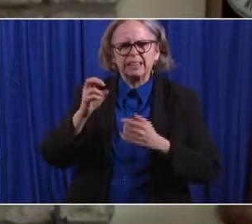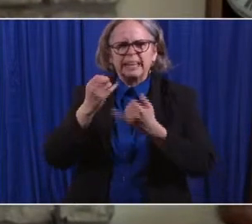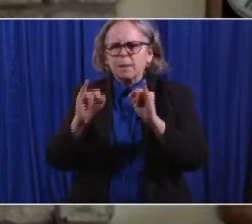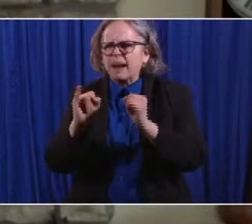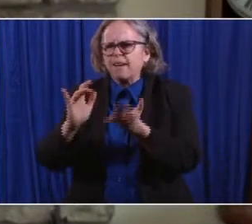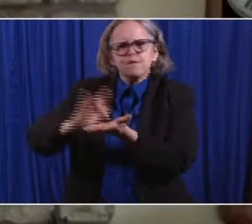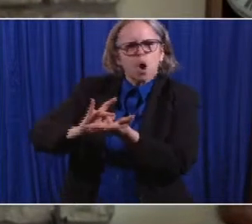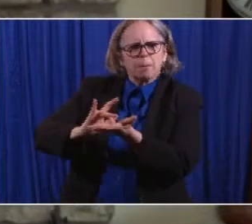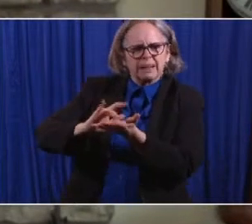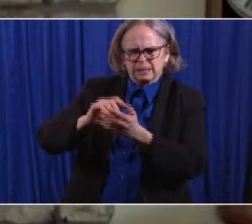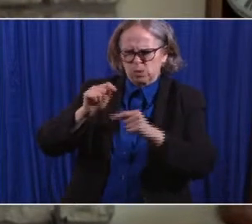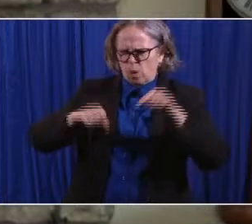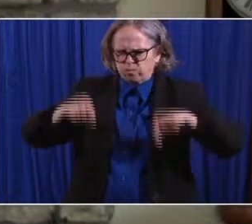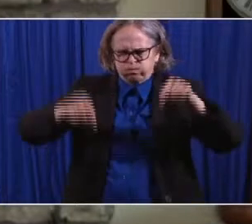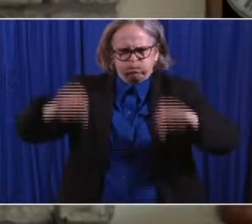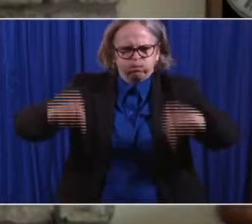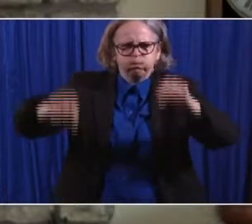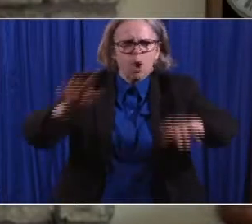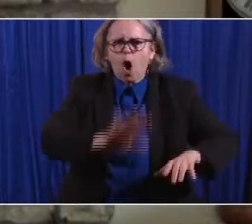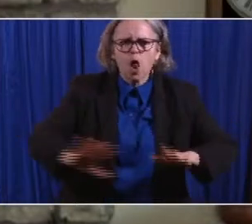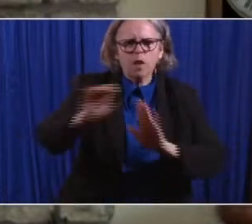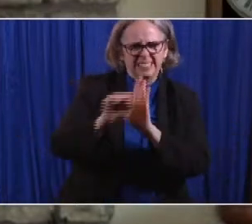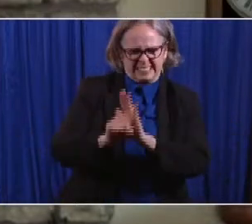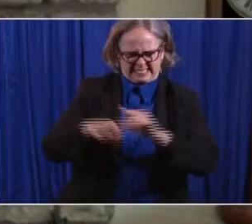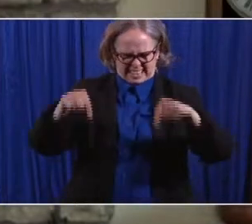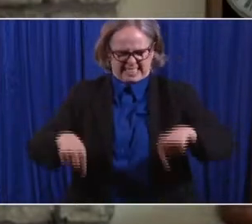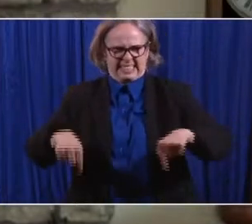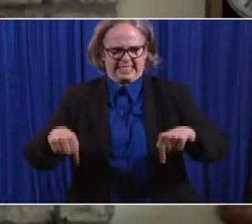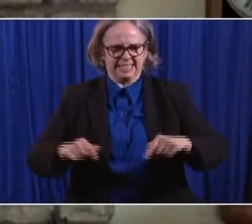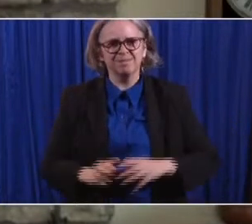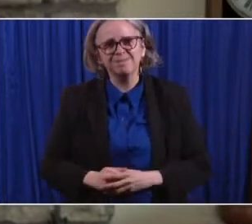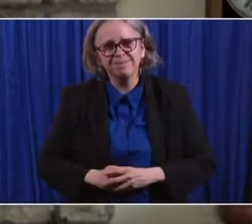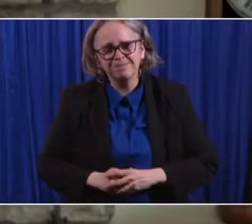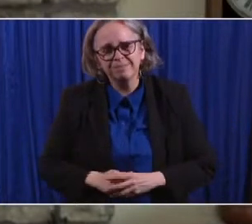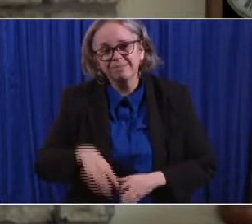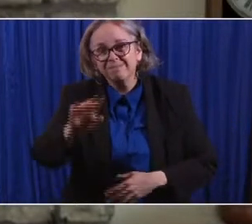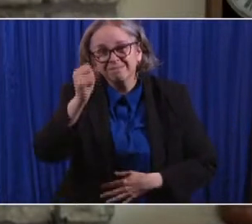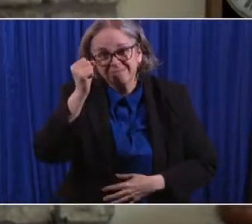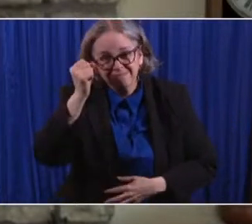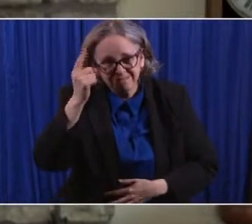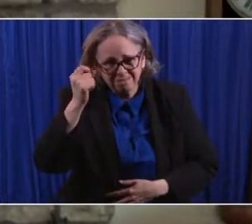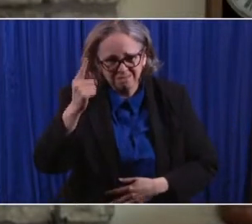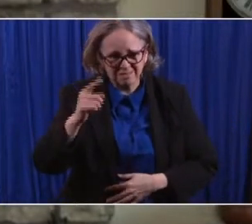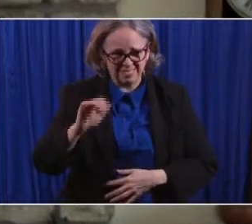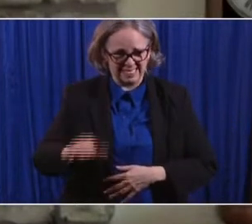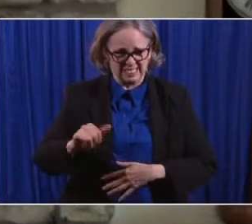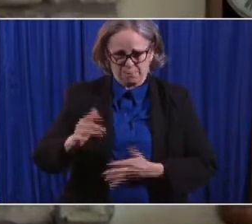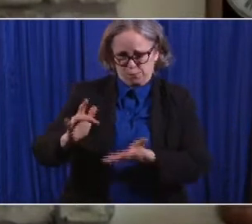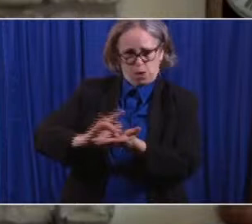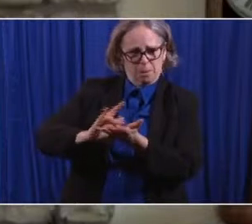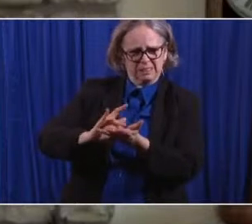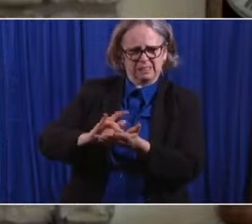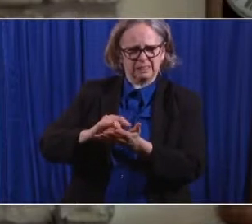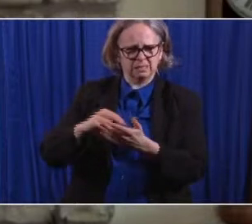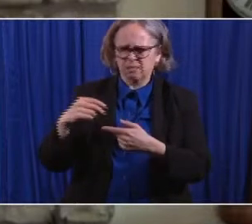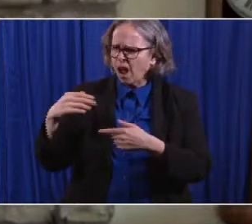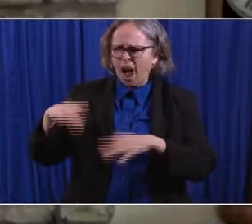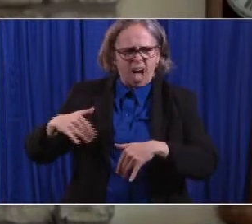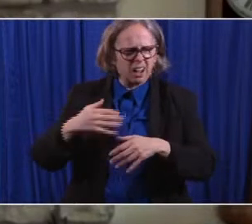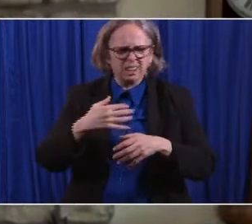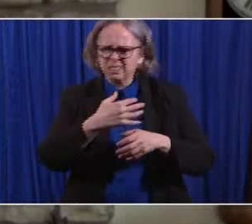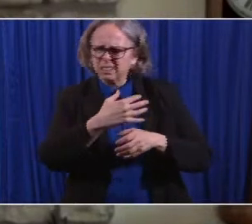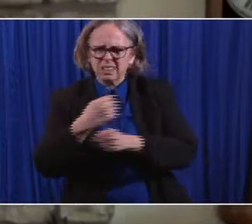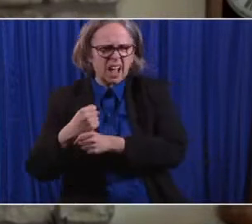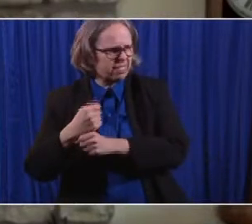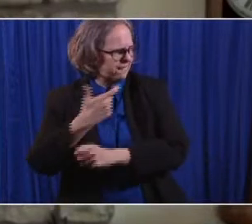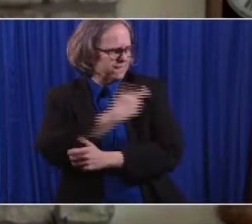the state. Most of these pharmacies have not received any vaccine. So if you live close to an independent pharmacy,